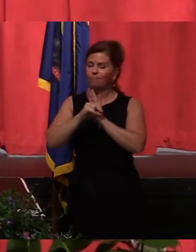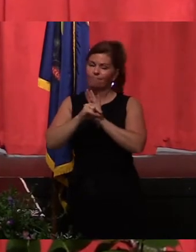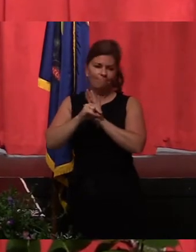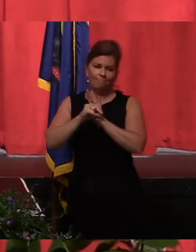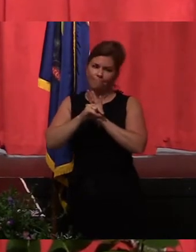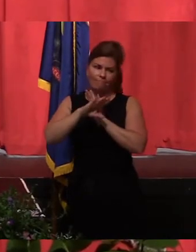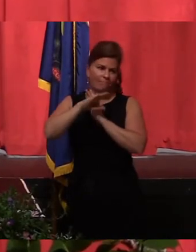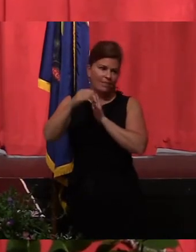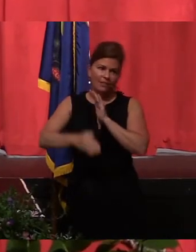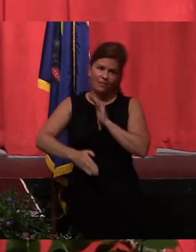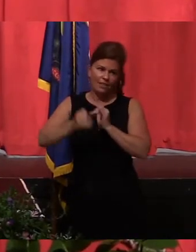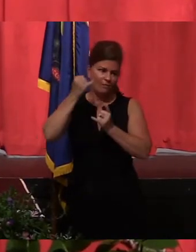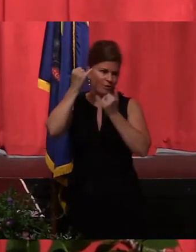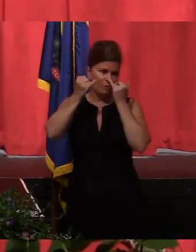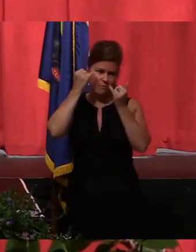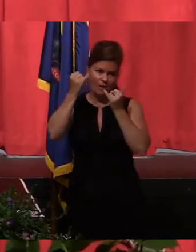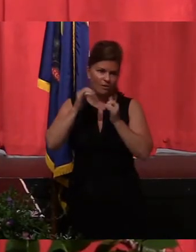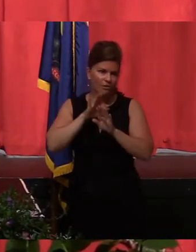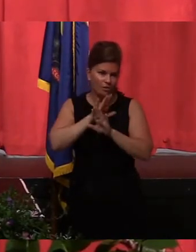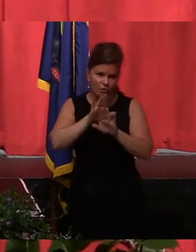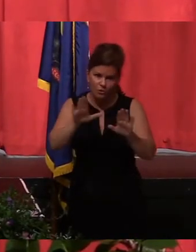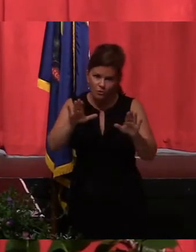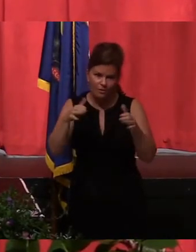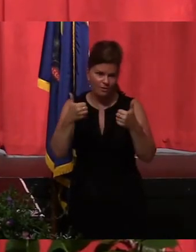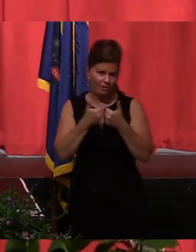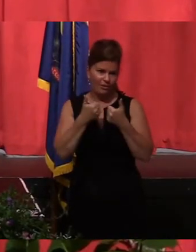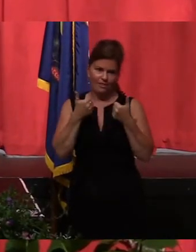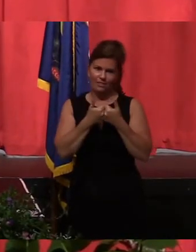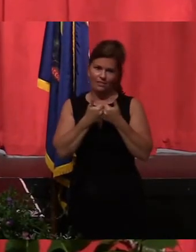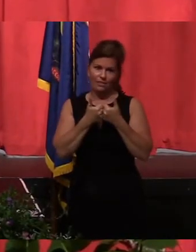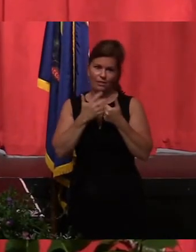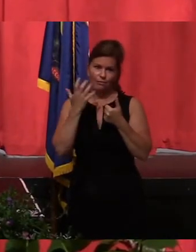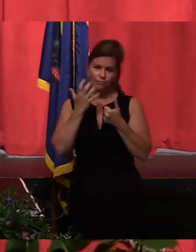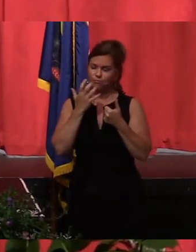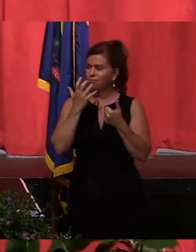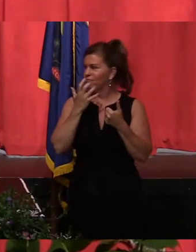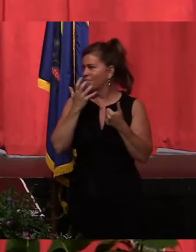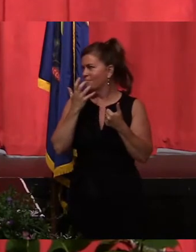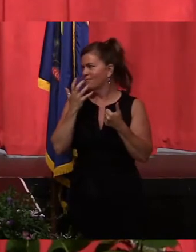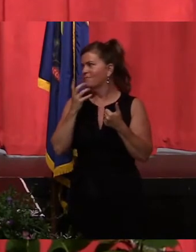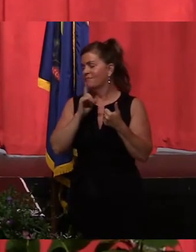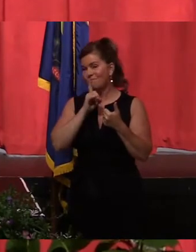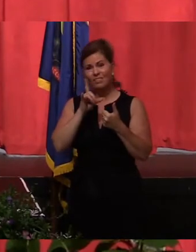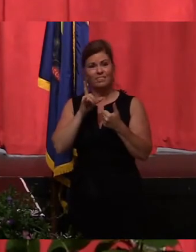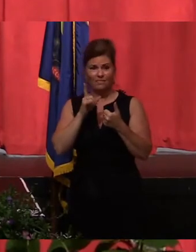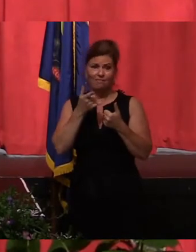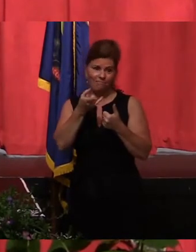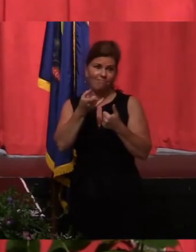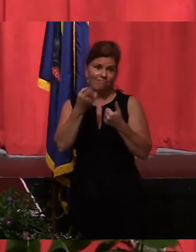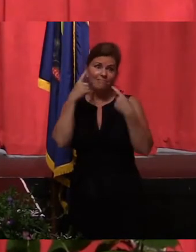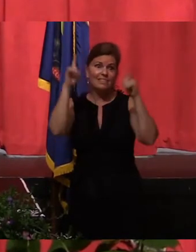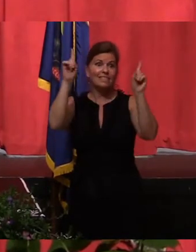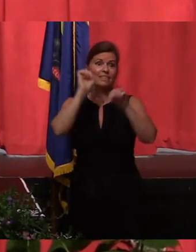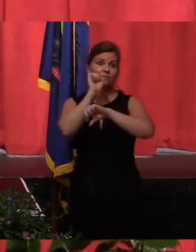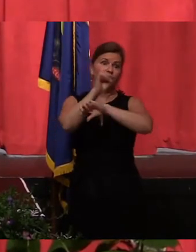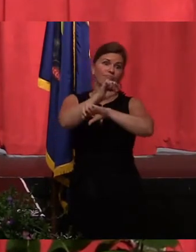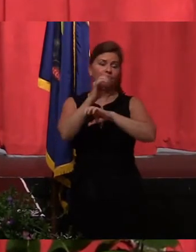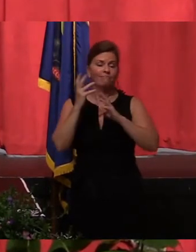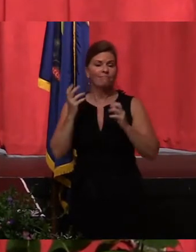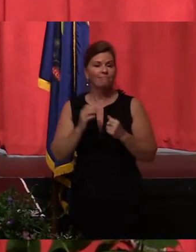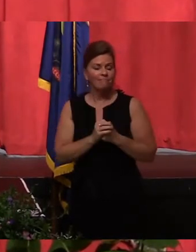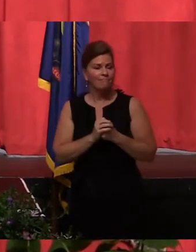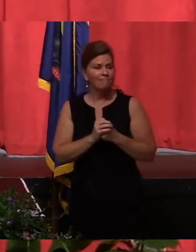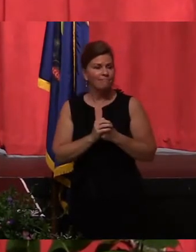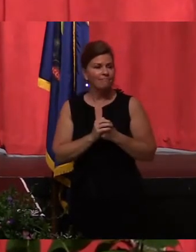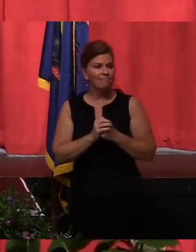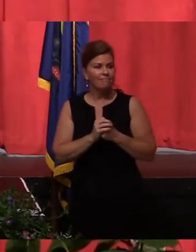the challenges that this class would face and ultimately conquer. There are no doubts in my mind